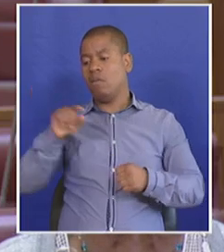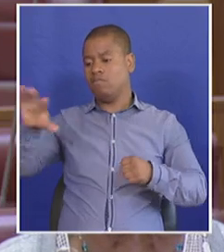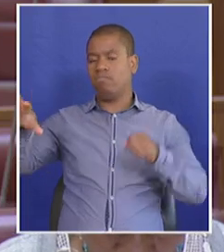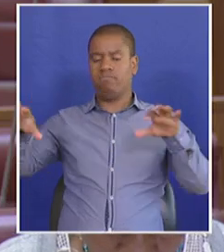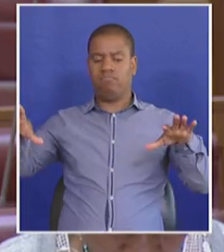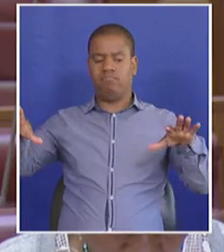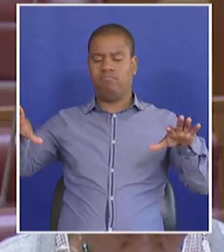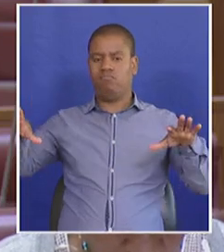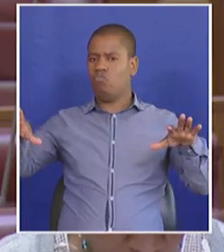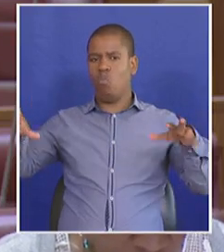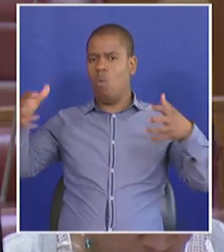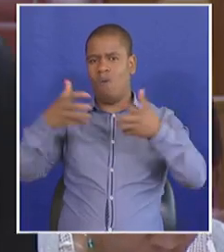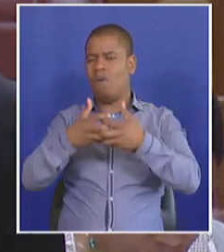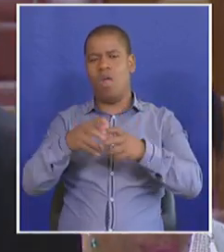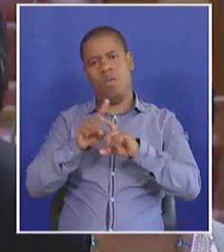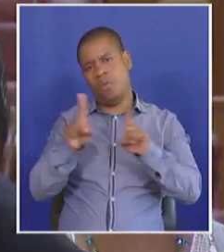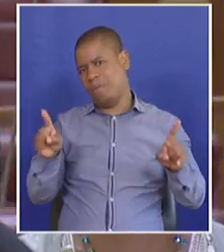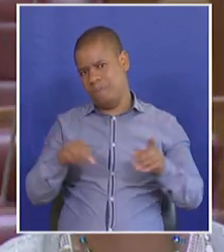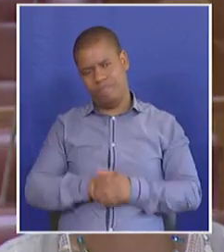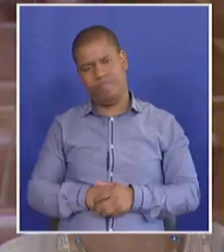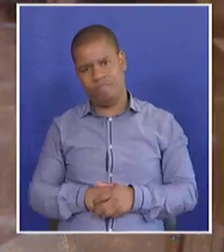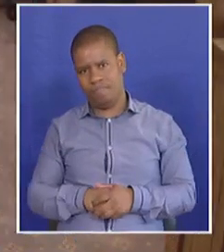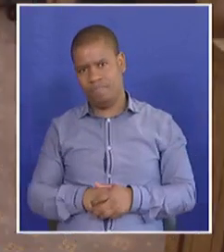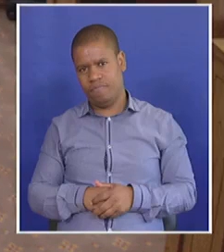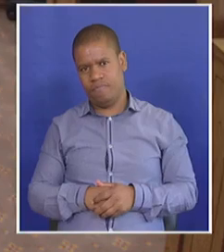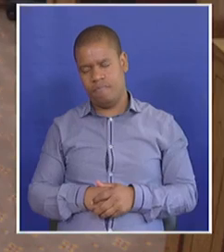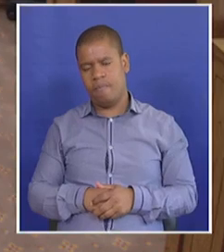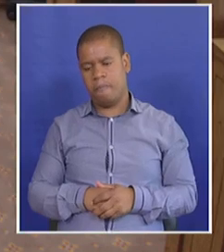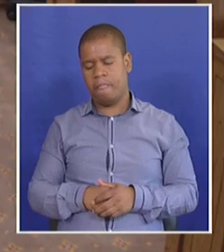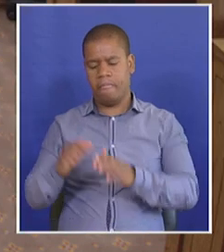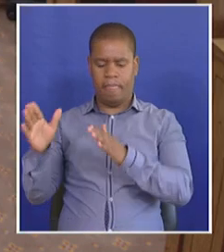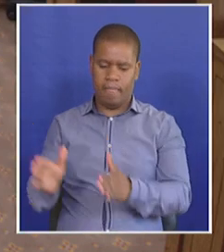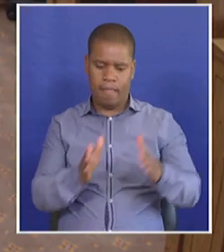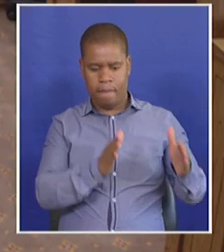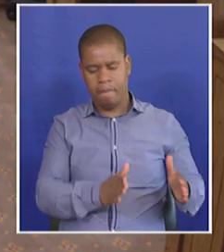not actually meet. Thank you very much, Honorable. The Honorable Julius.